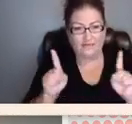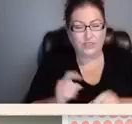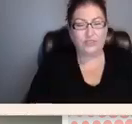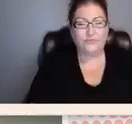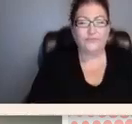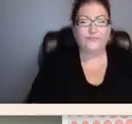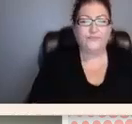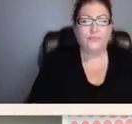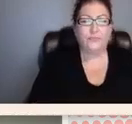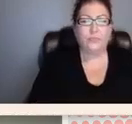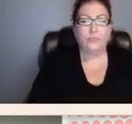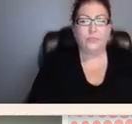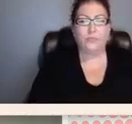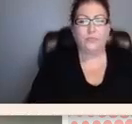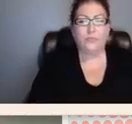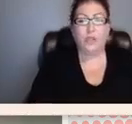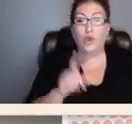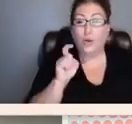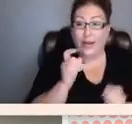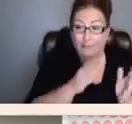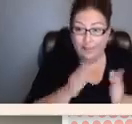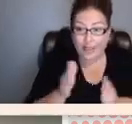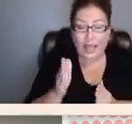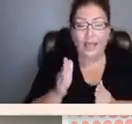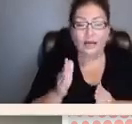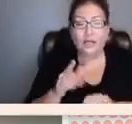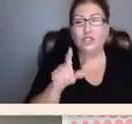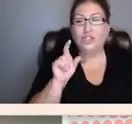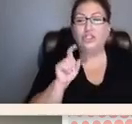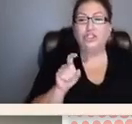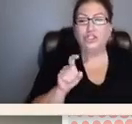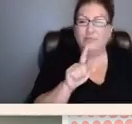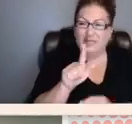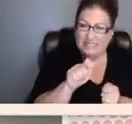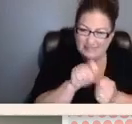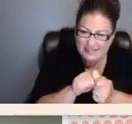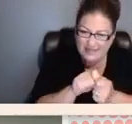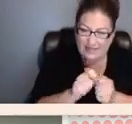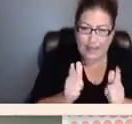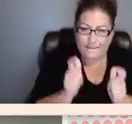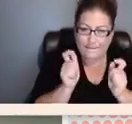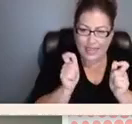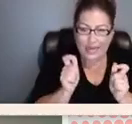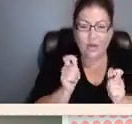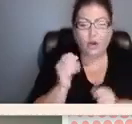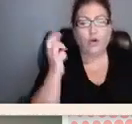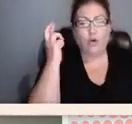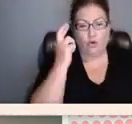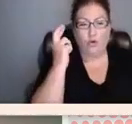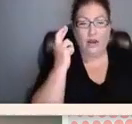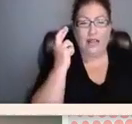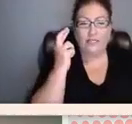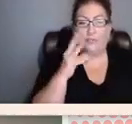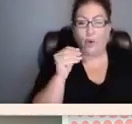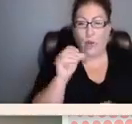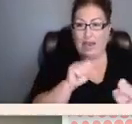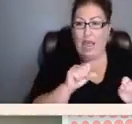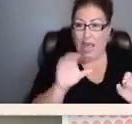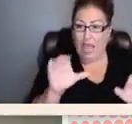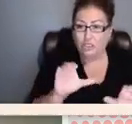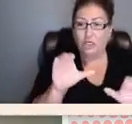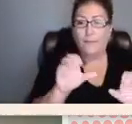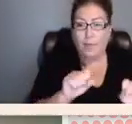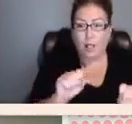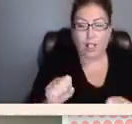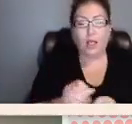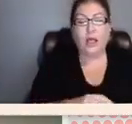a plan. It should be specific, immediate, realizable, and actionable. These are the